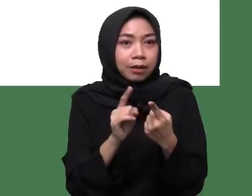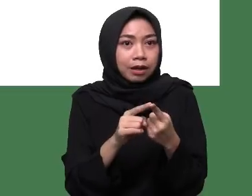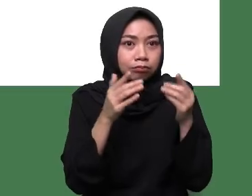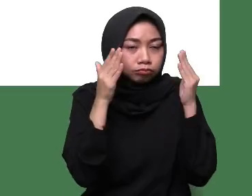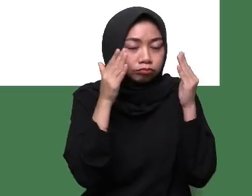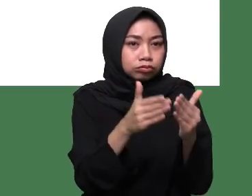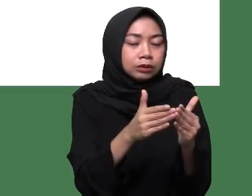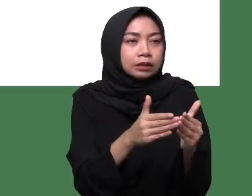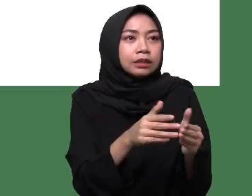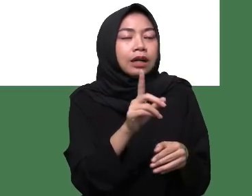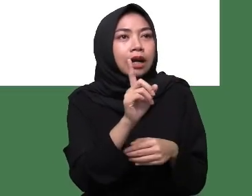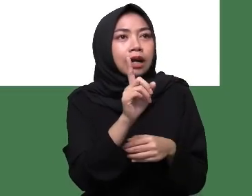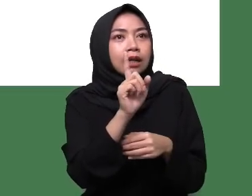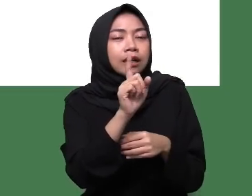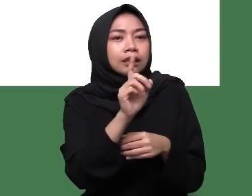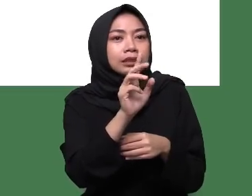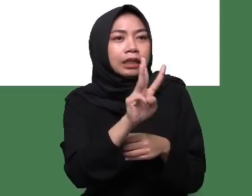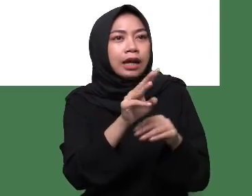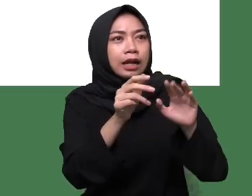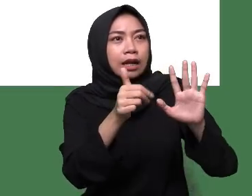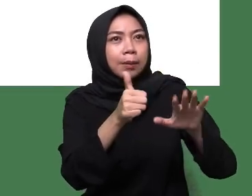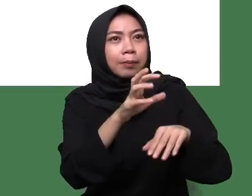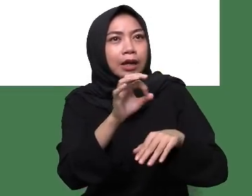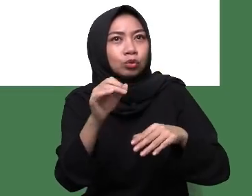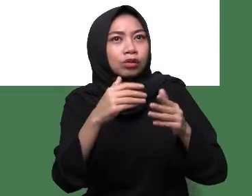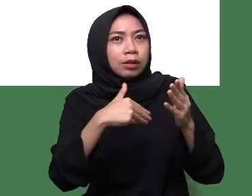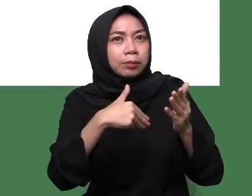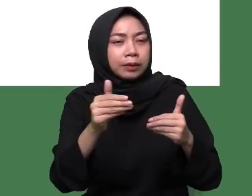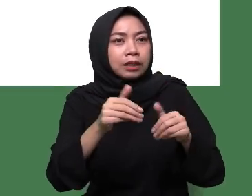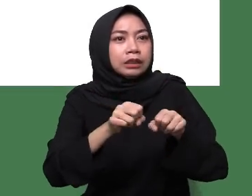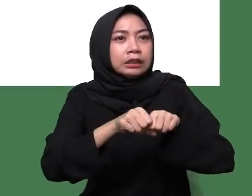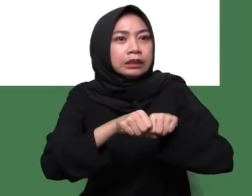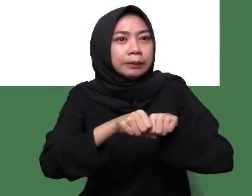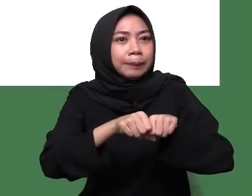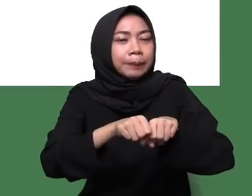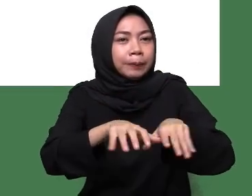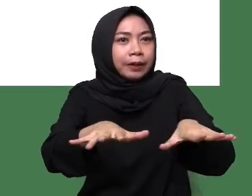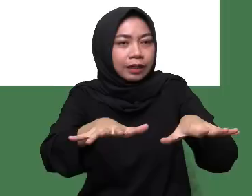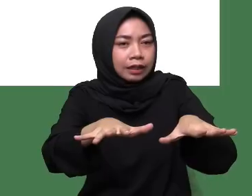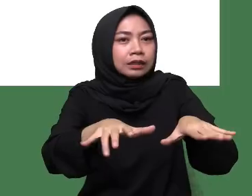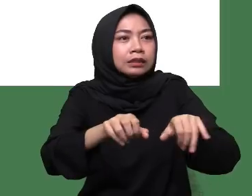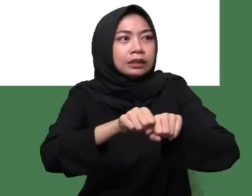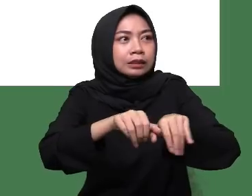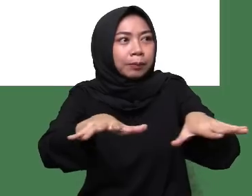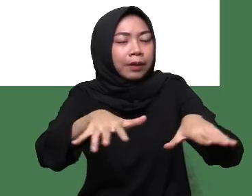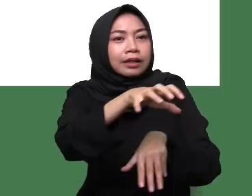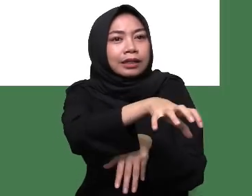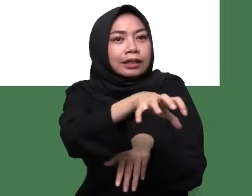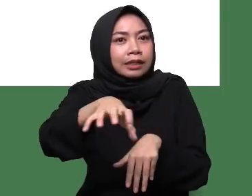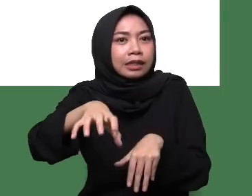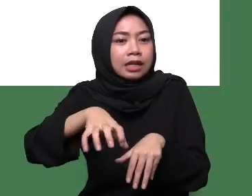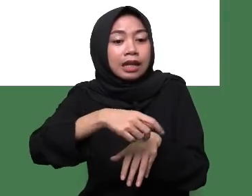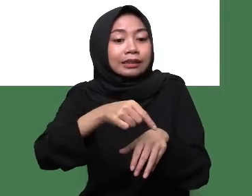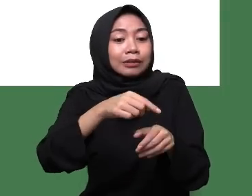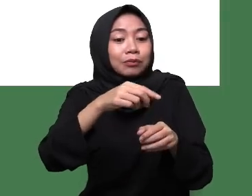is 800,000 doses, were distributed and most of the livestock in infected areas were